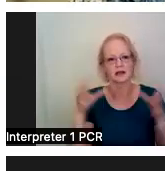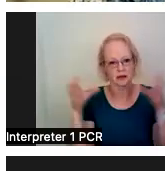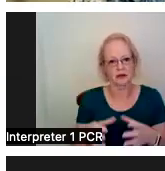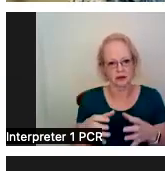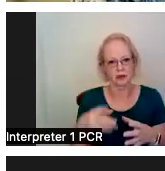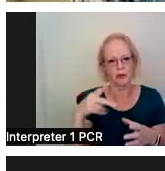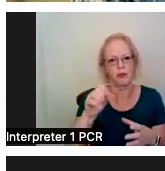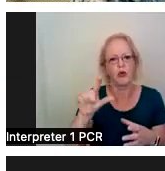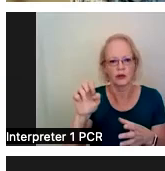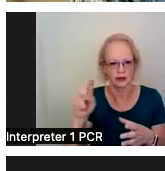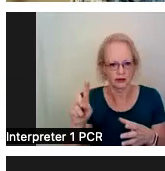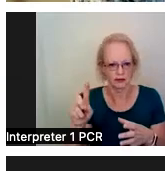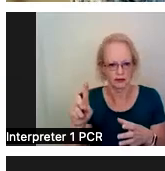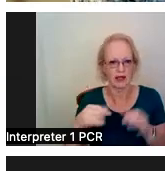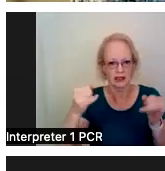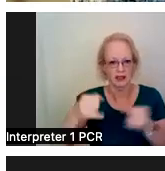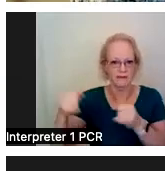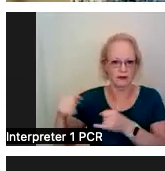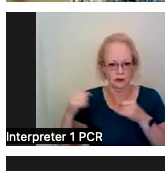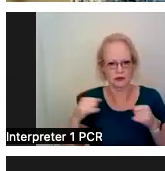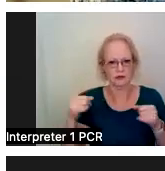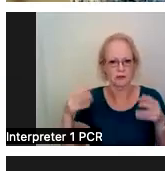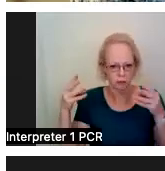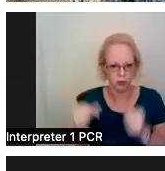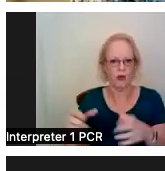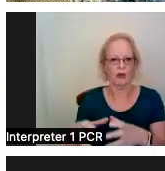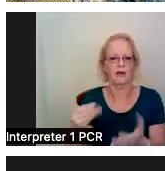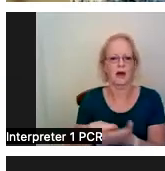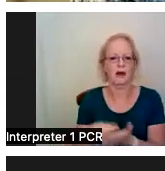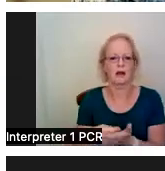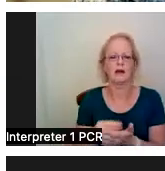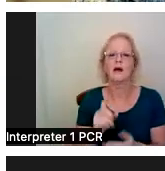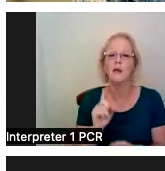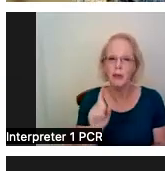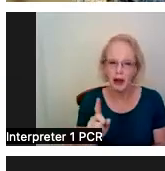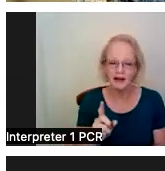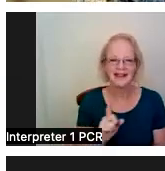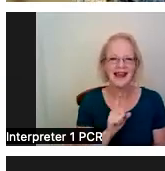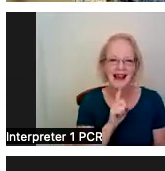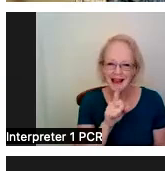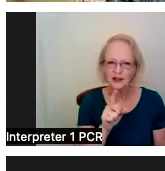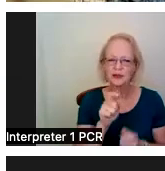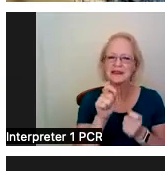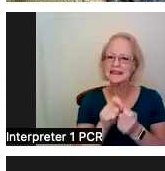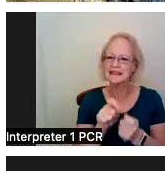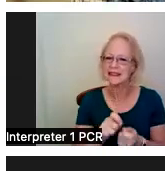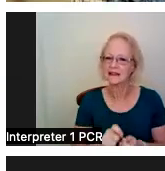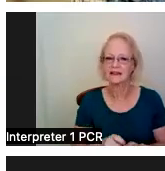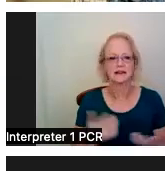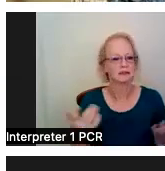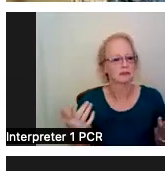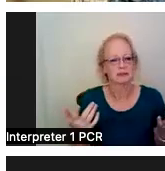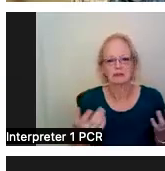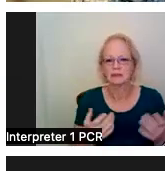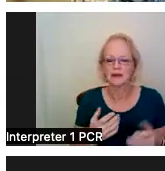among individuals, but the actual details really are in the devil.